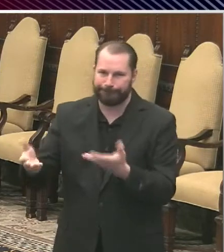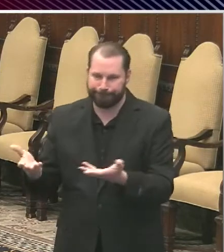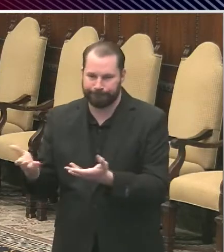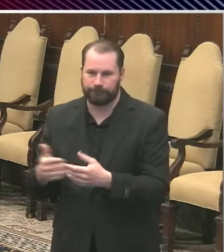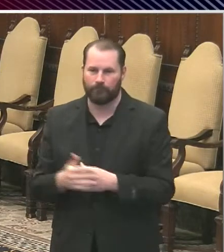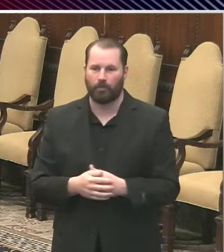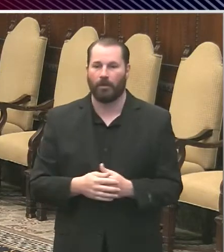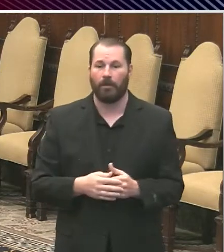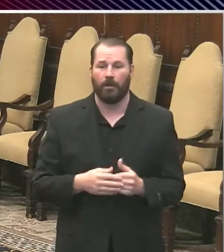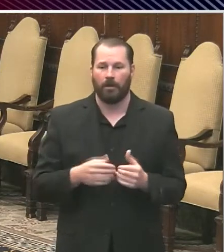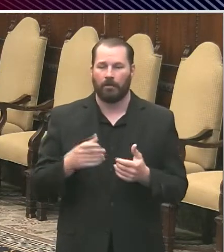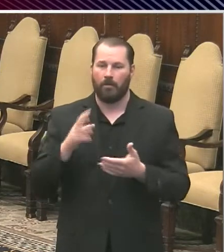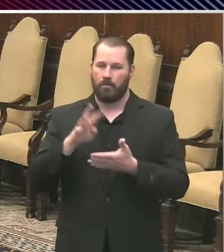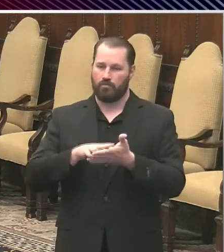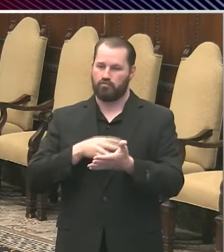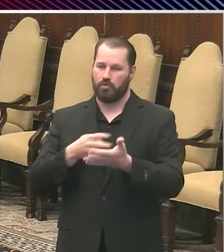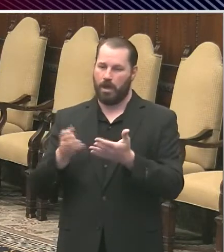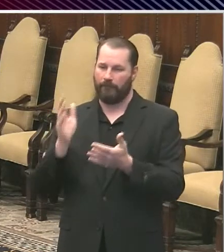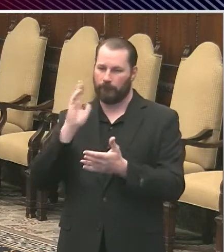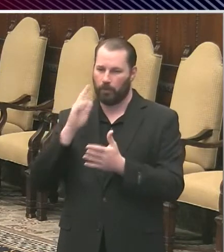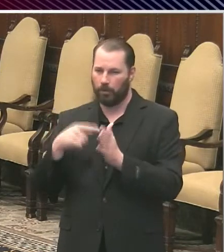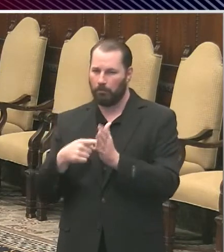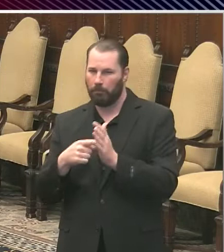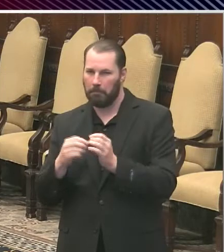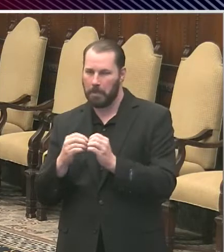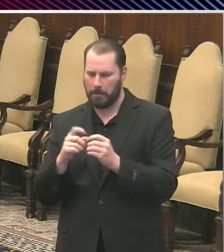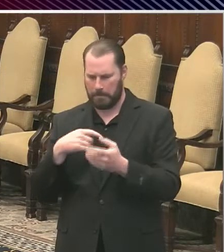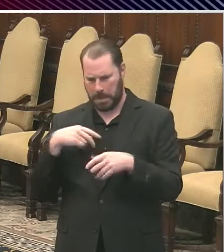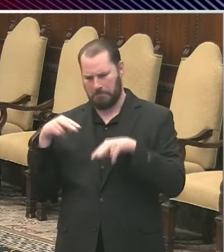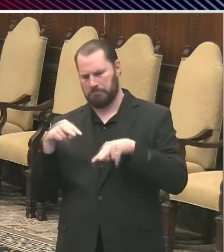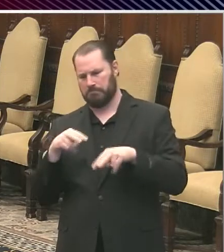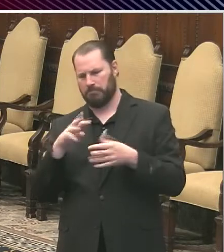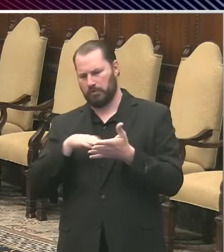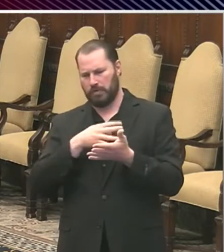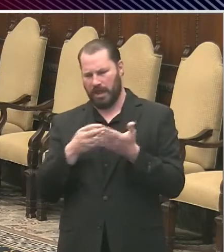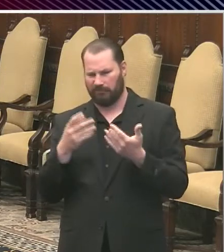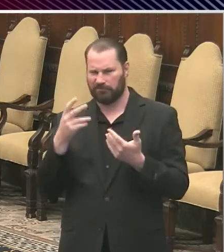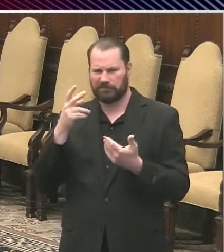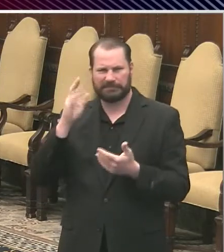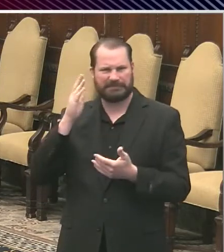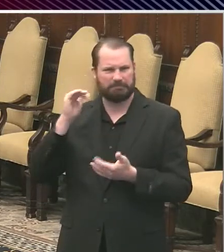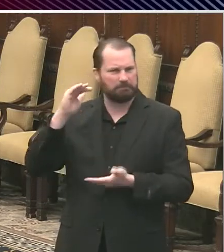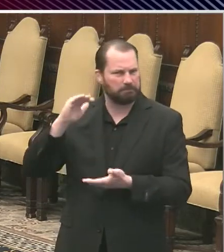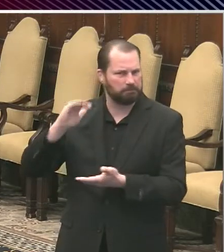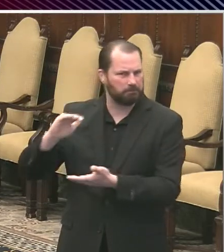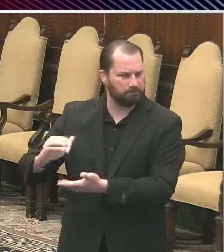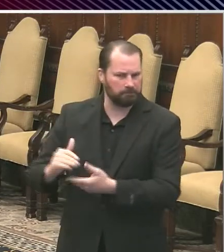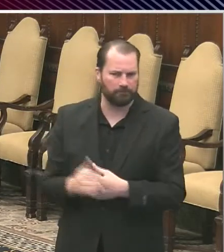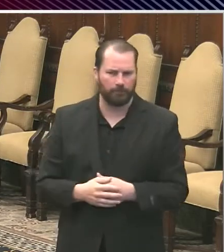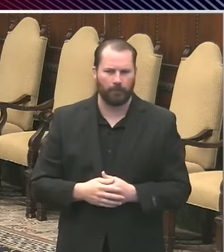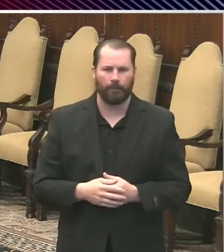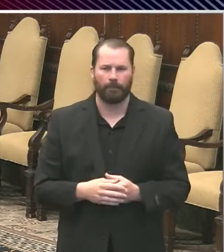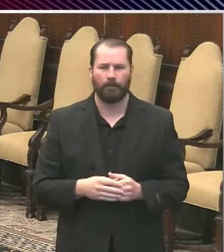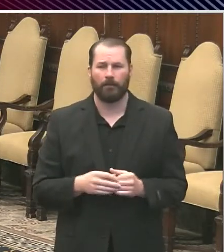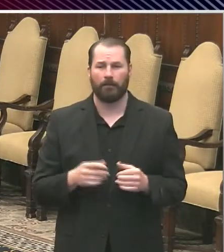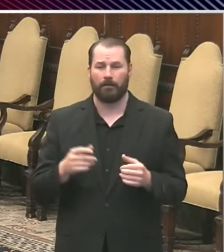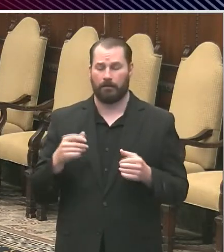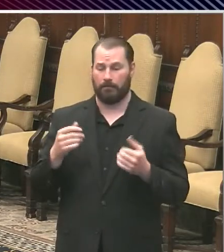deaths. If that continues, that would certainly be a very welcome trend. As far as our situation in hospitals, this morning we